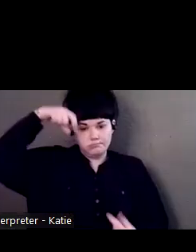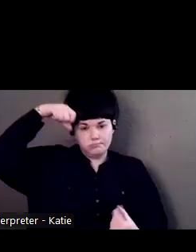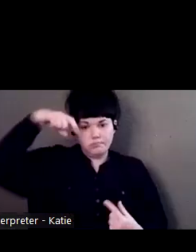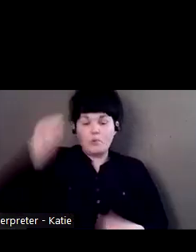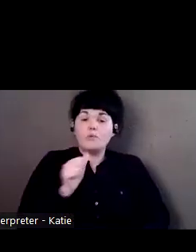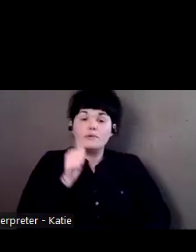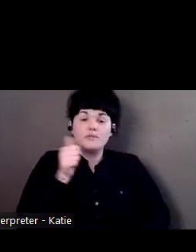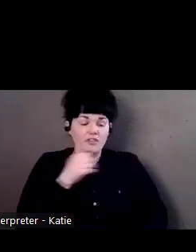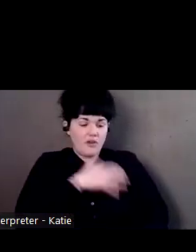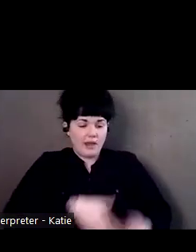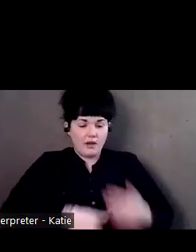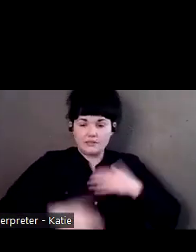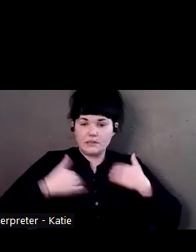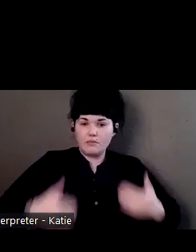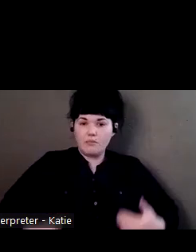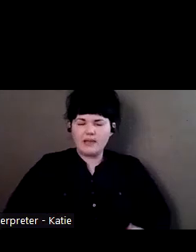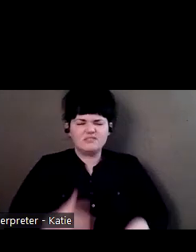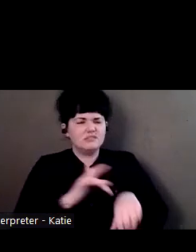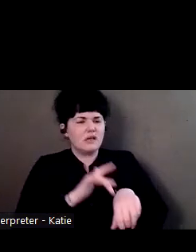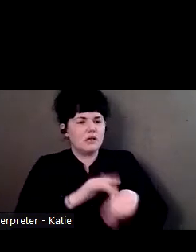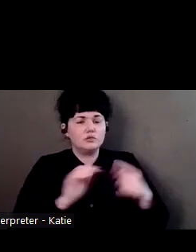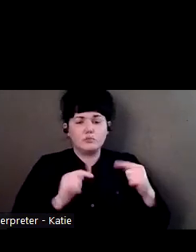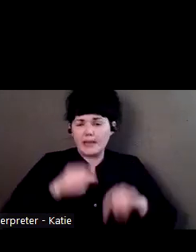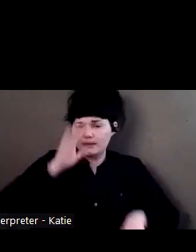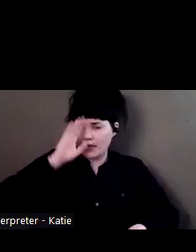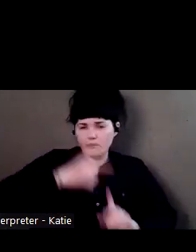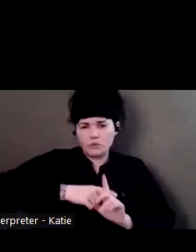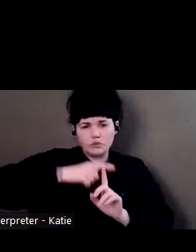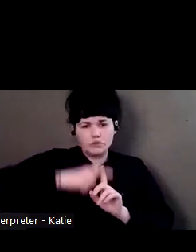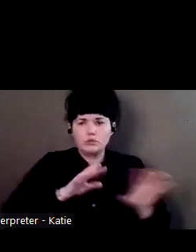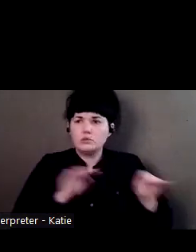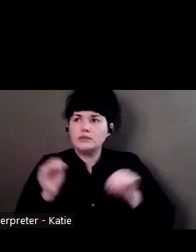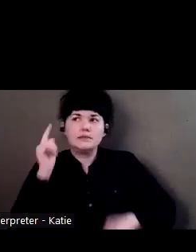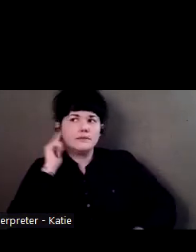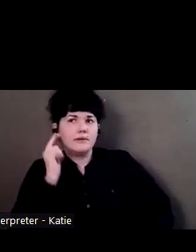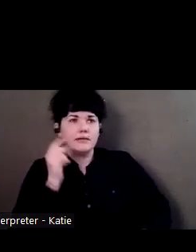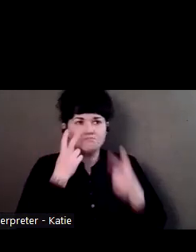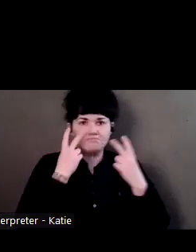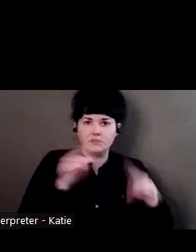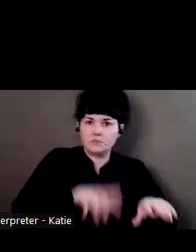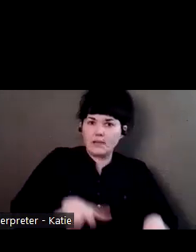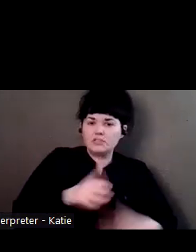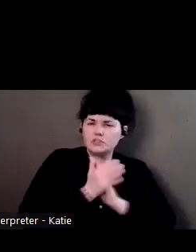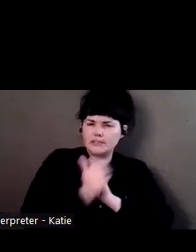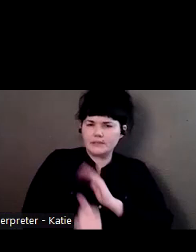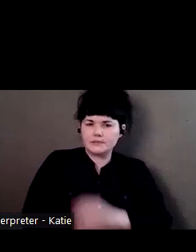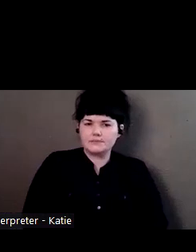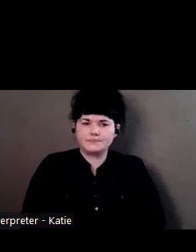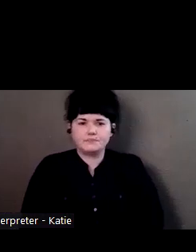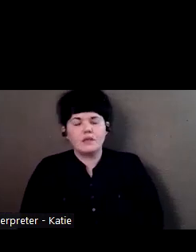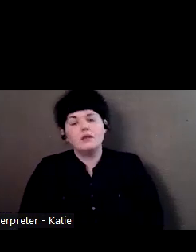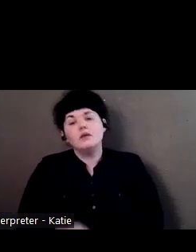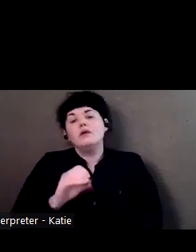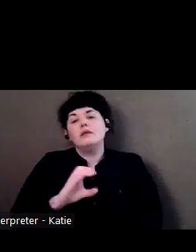touch, pain, temperature, hearing, motor, memory, spatial and visual perception skills. The occipital lobe, which